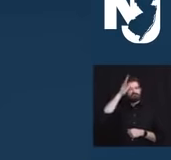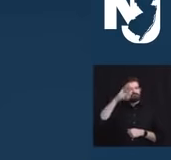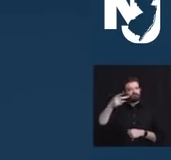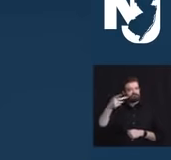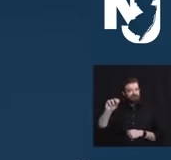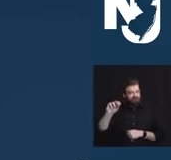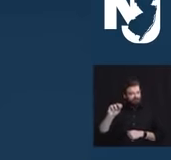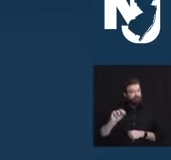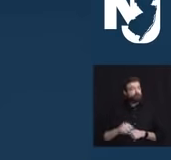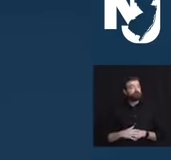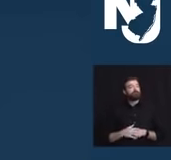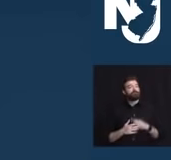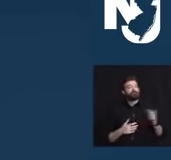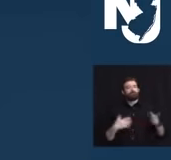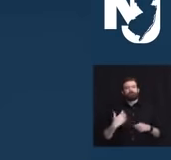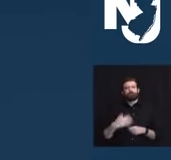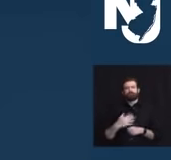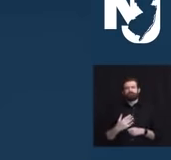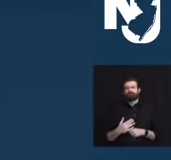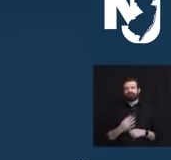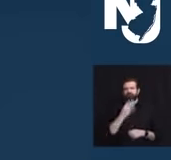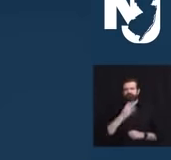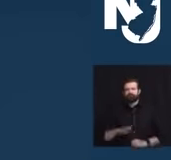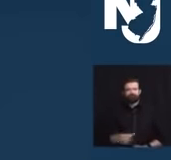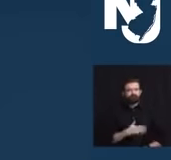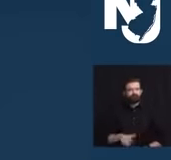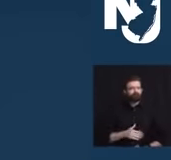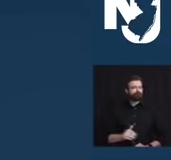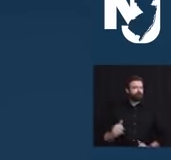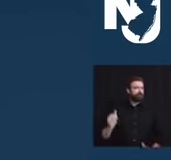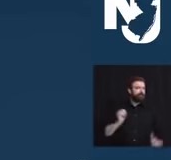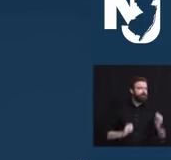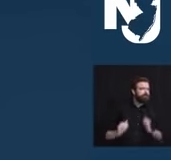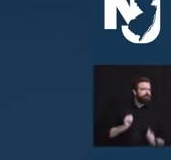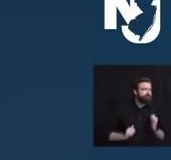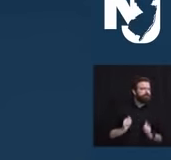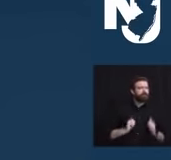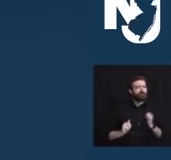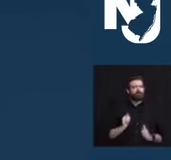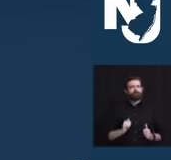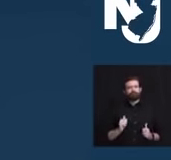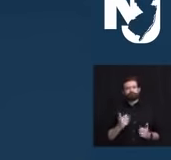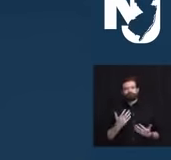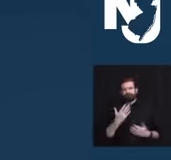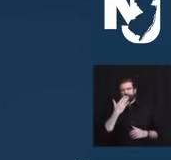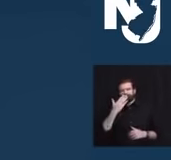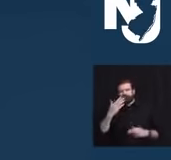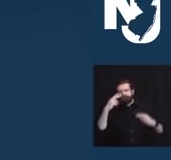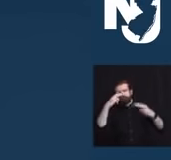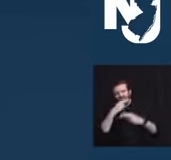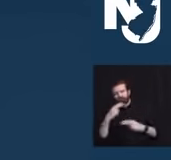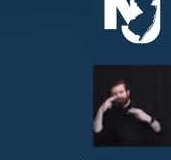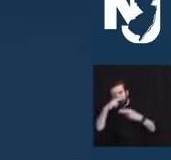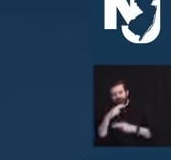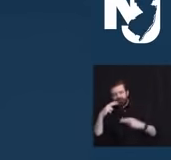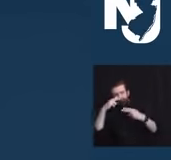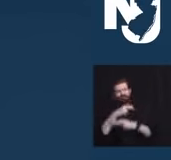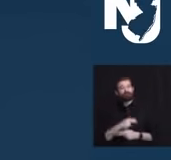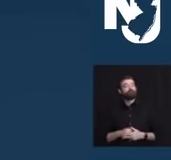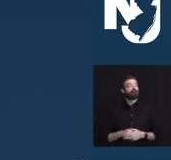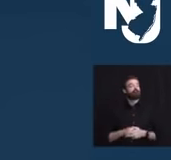early age. He could sing and act, had a tremendous sense of humor and timing. He was a standout basketball